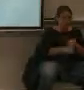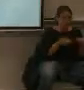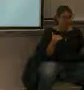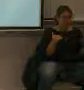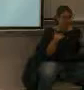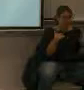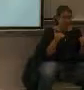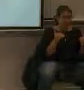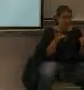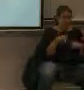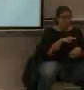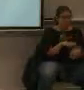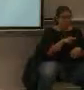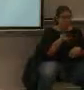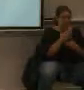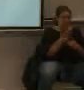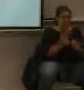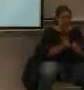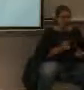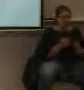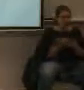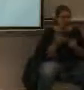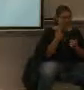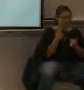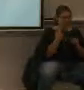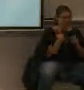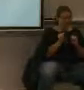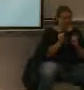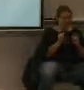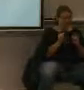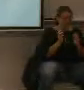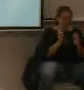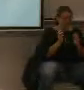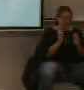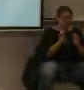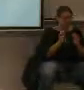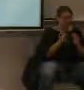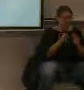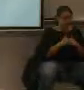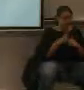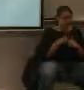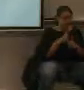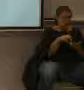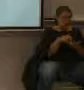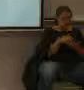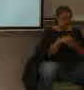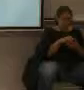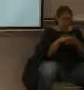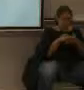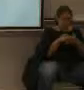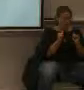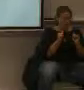at least, there's usually some organisms that have an ability to break those compounds down.